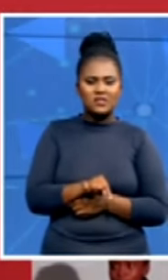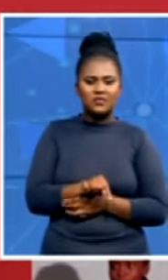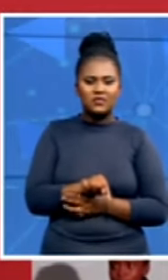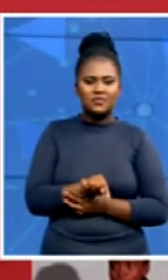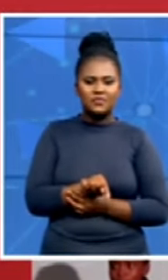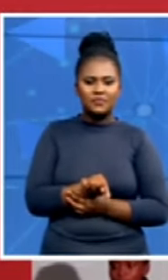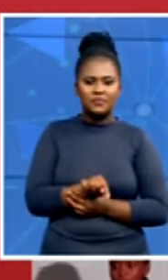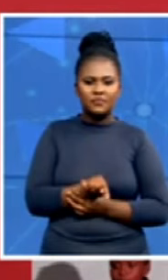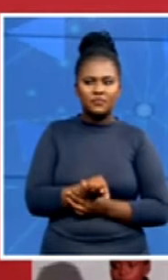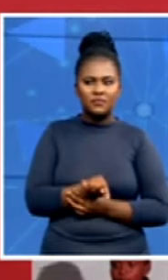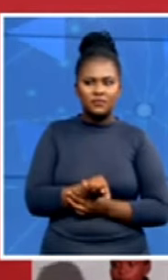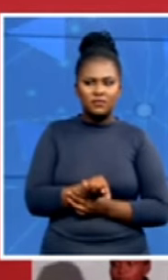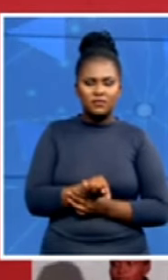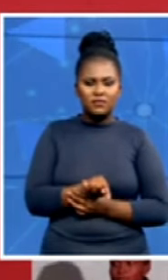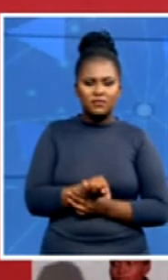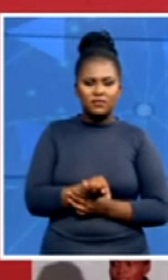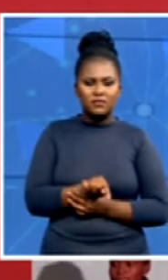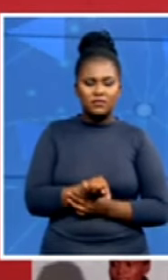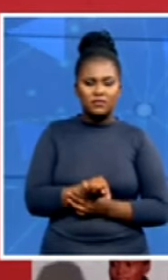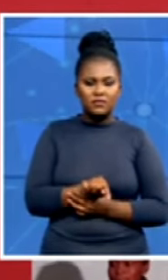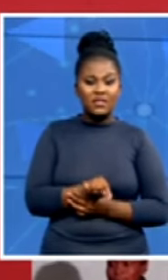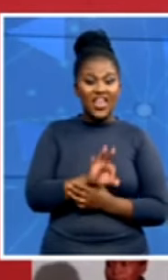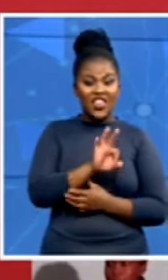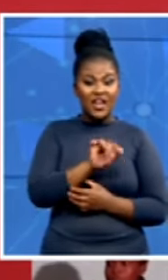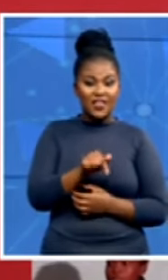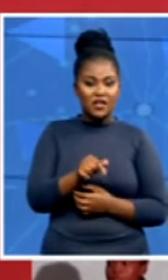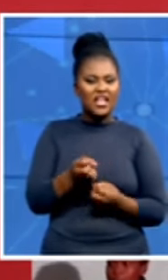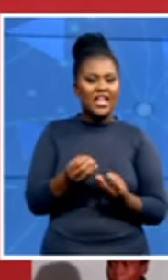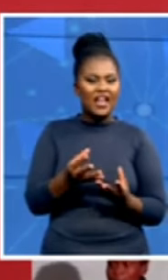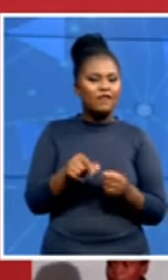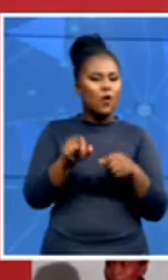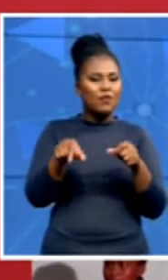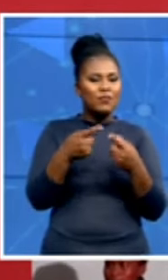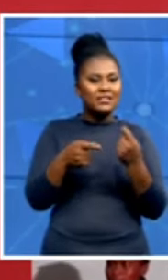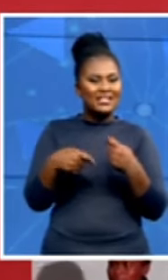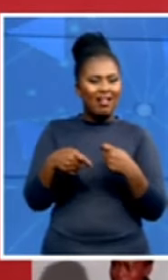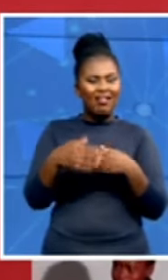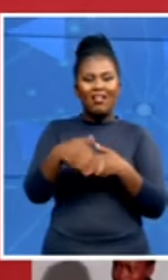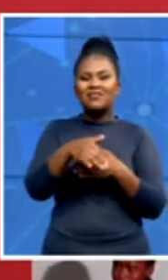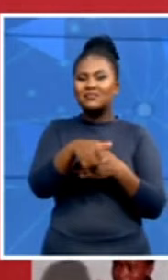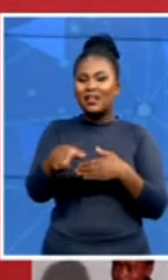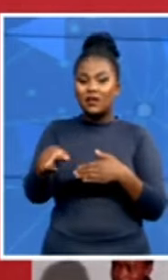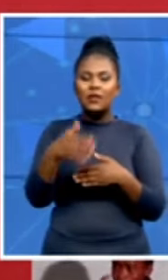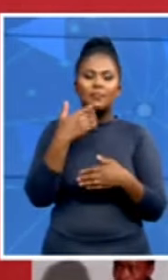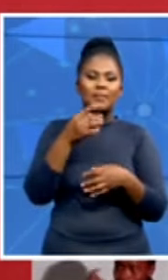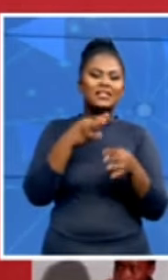given to informal traders, do you perhaps briefly, Minister, do you have the criteria